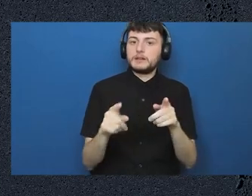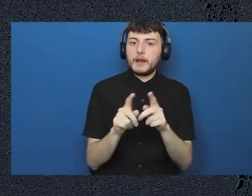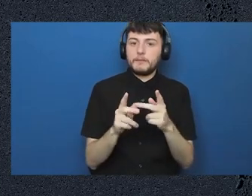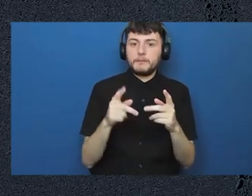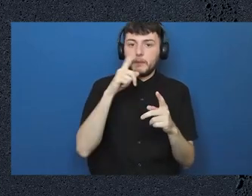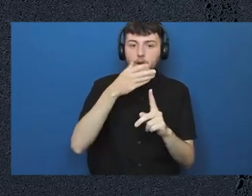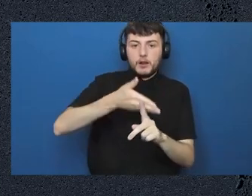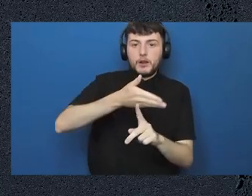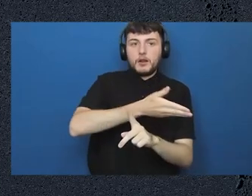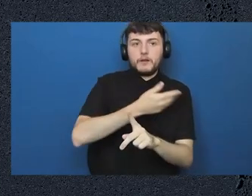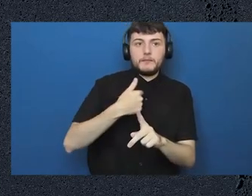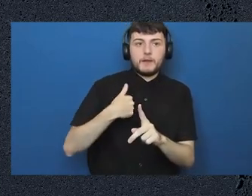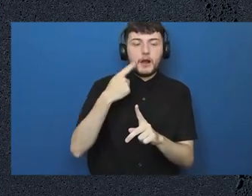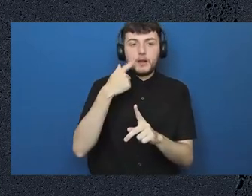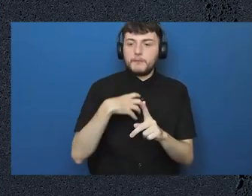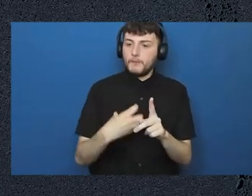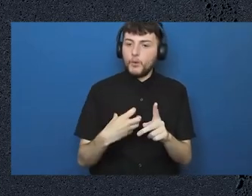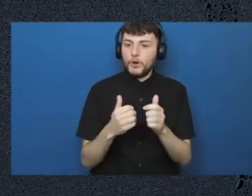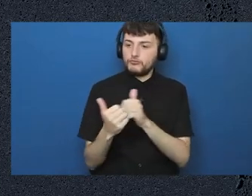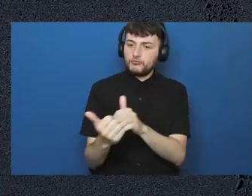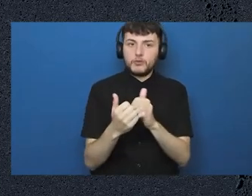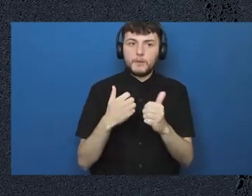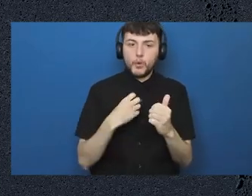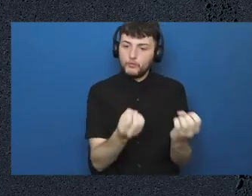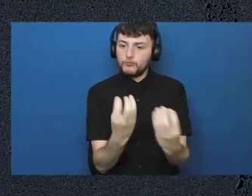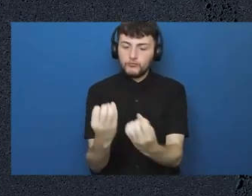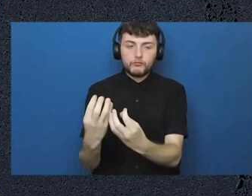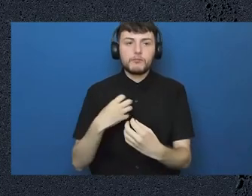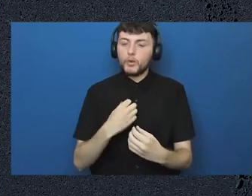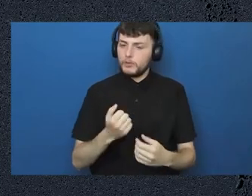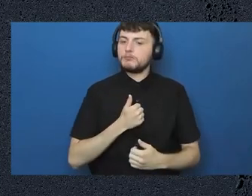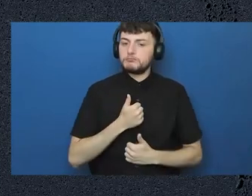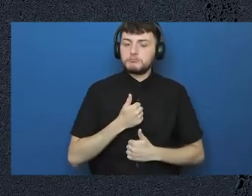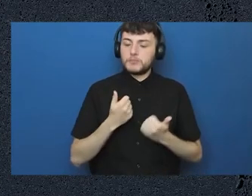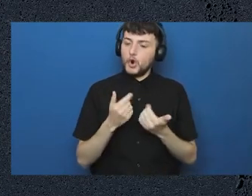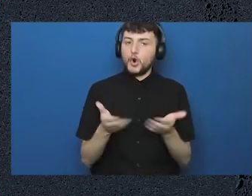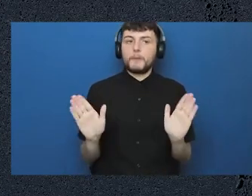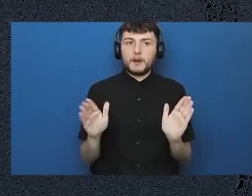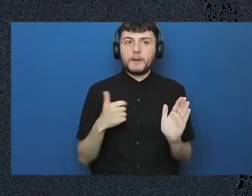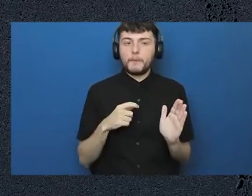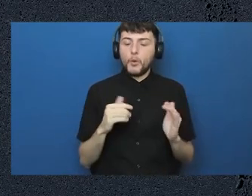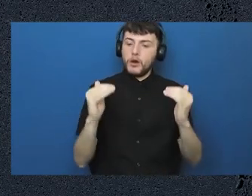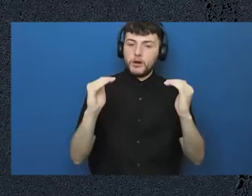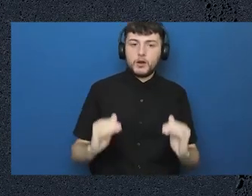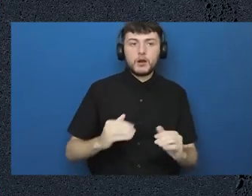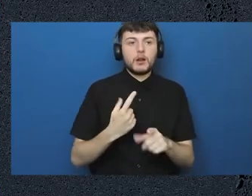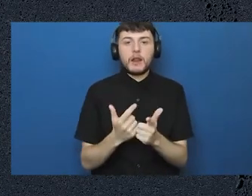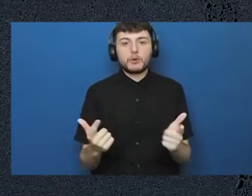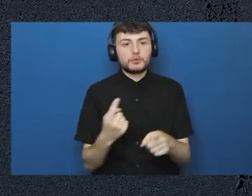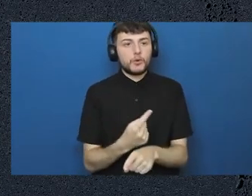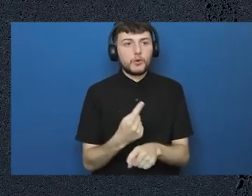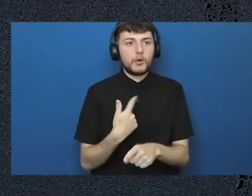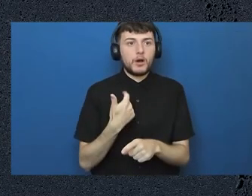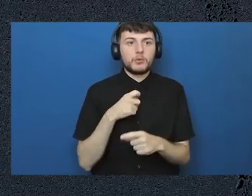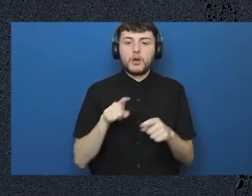inclusive, collective way. I deliberately choose to do that. I'm much more colloquial in my language. I don't sort of sit at the head of the